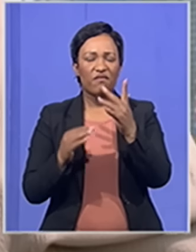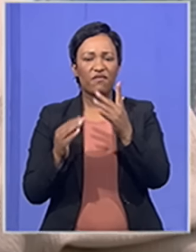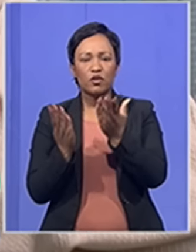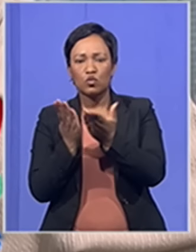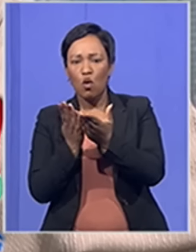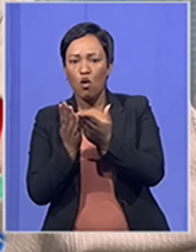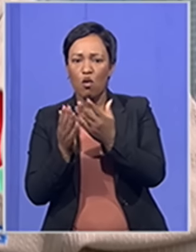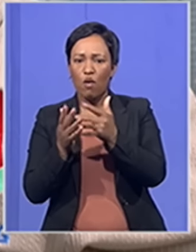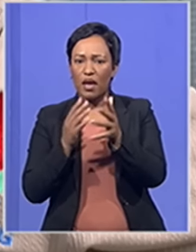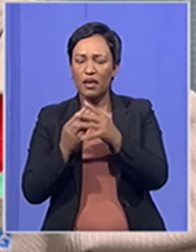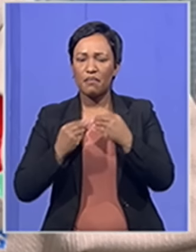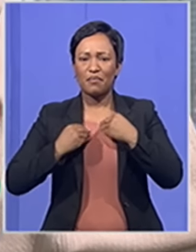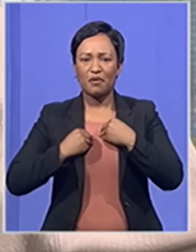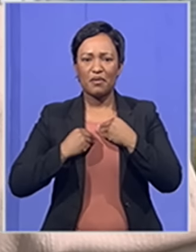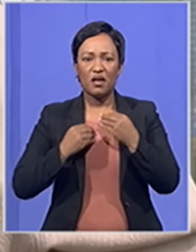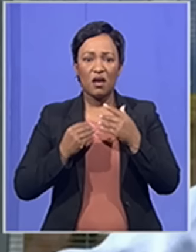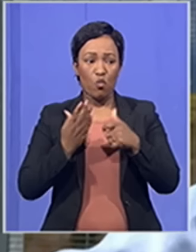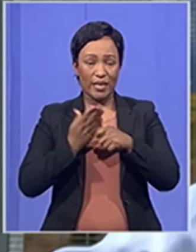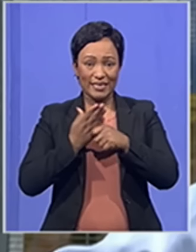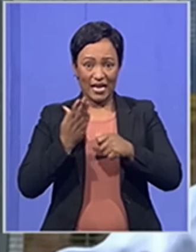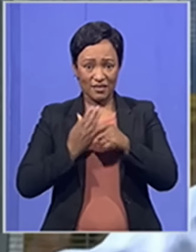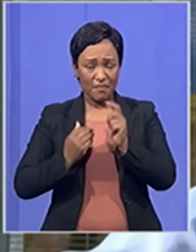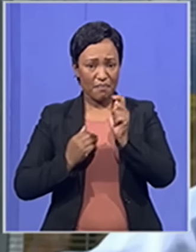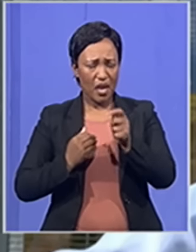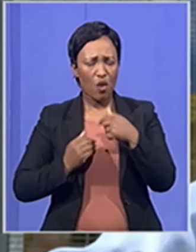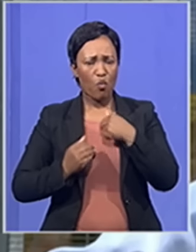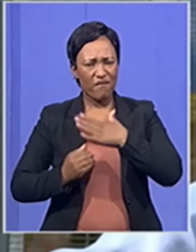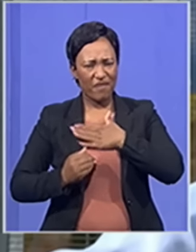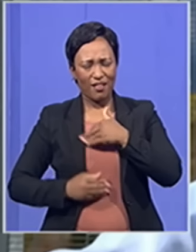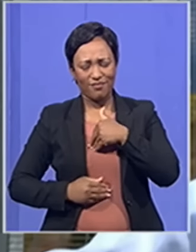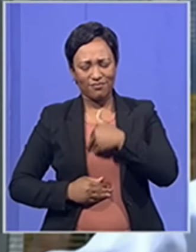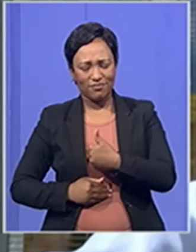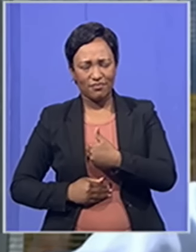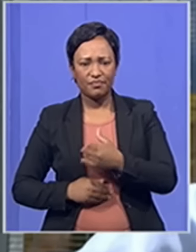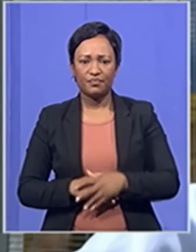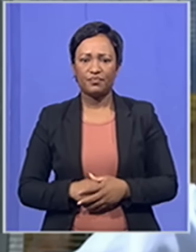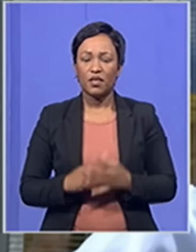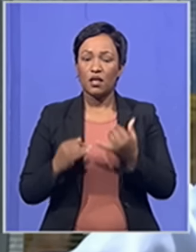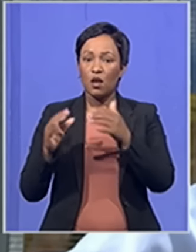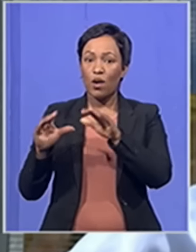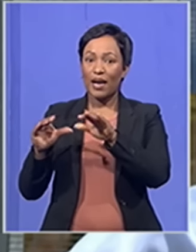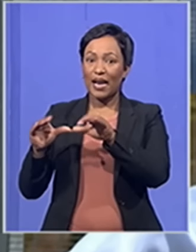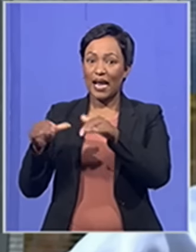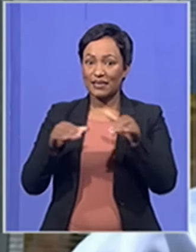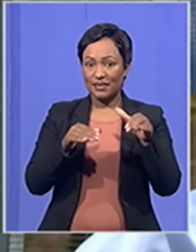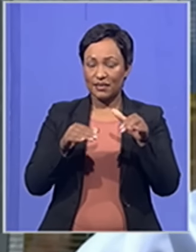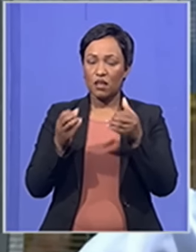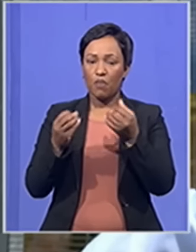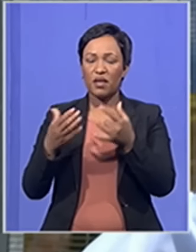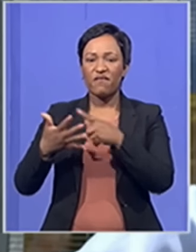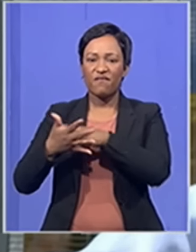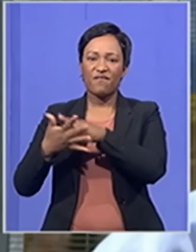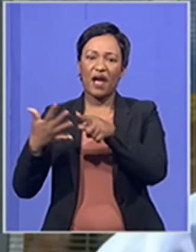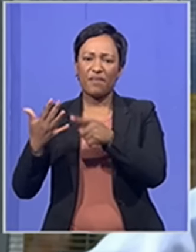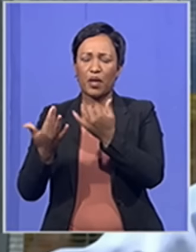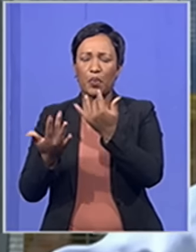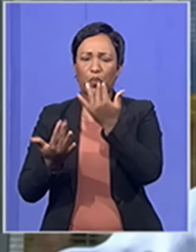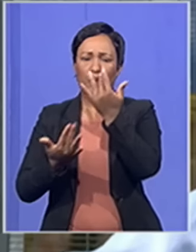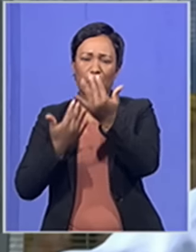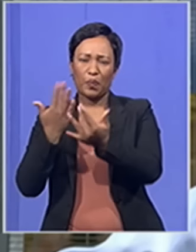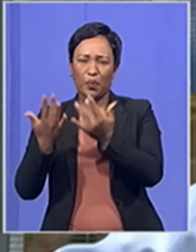rona di taxpayers o rutlisa botoka. Gona anong e se re na le class tse 5 tse di shweleng ke nagana re tlo ba le a challenge a